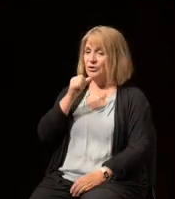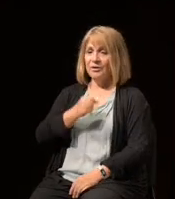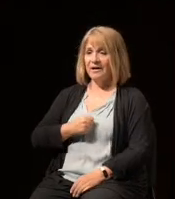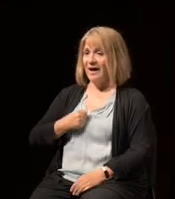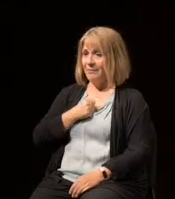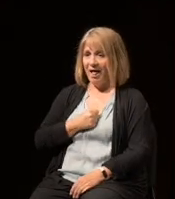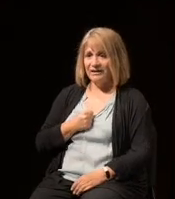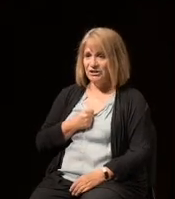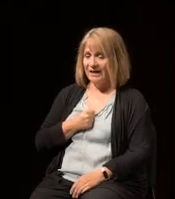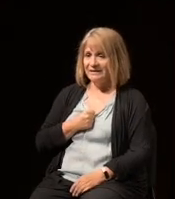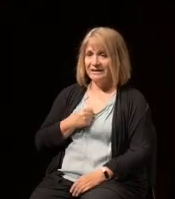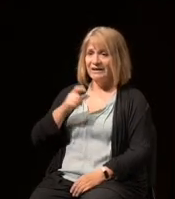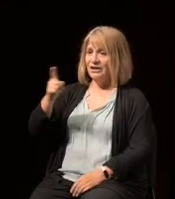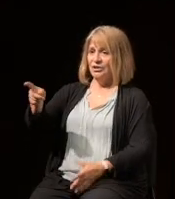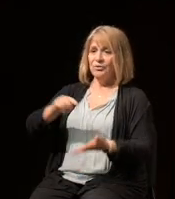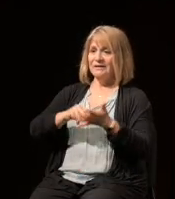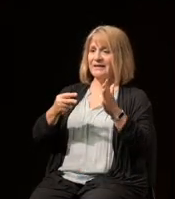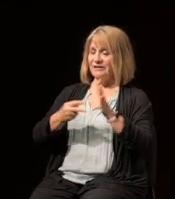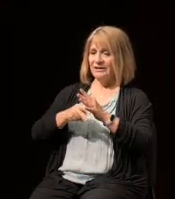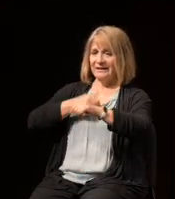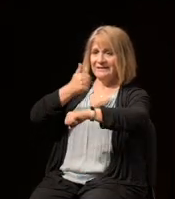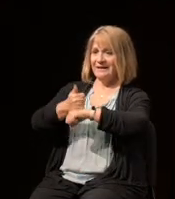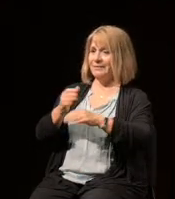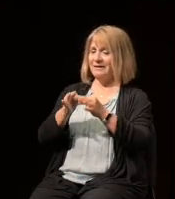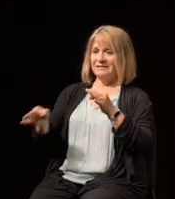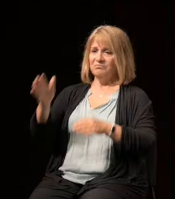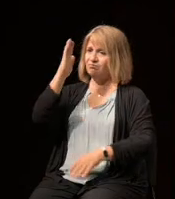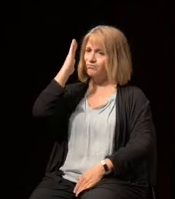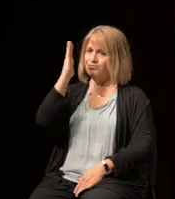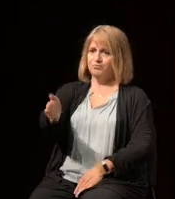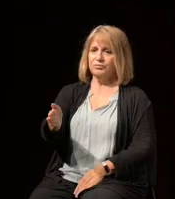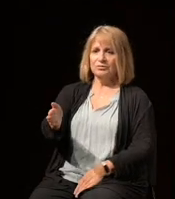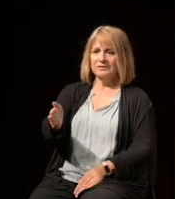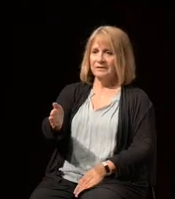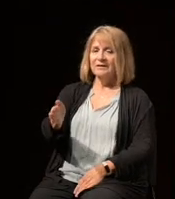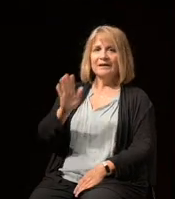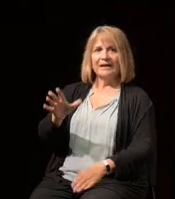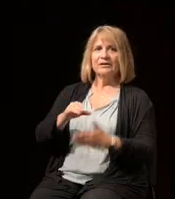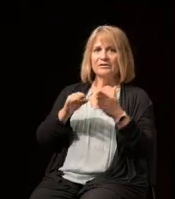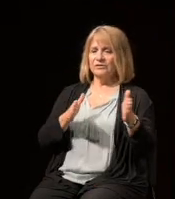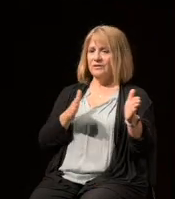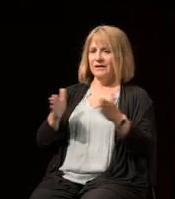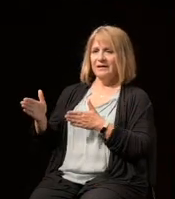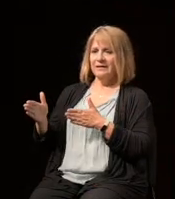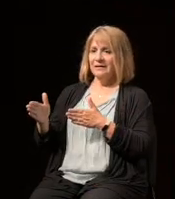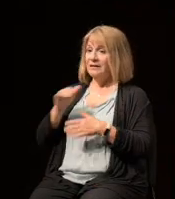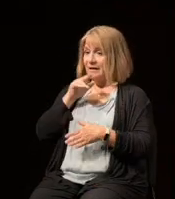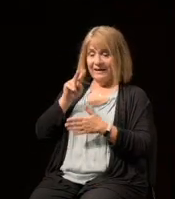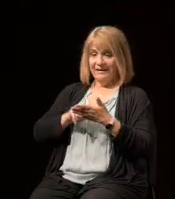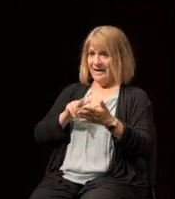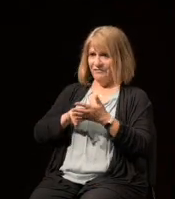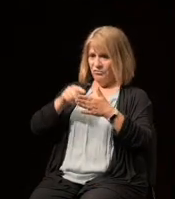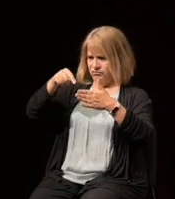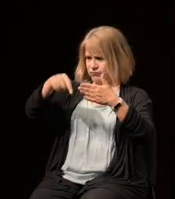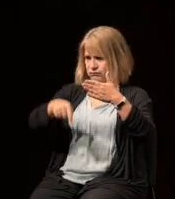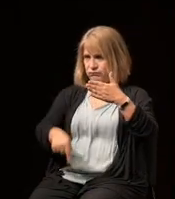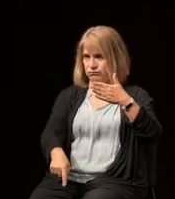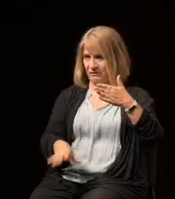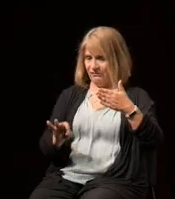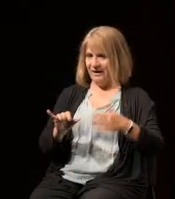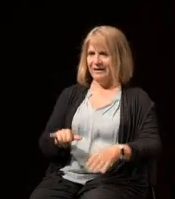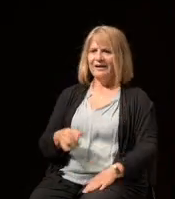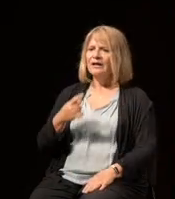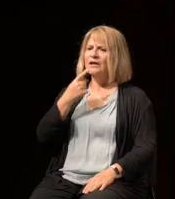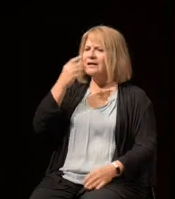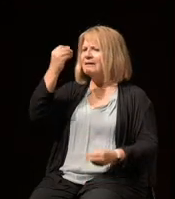and intentional in making that statement right out in your student equity plan. I didn't have to read far to get it. And what it told me right